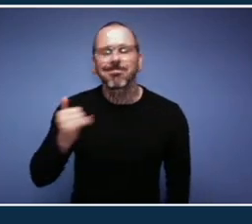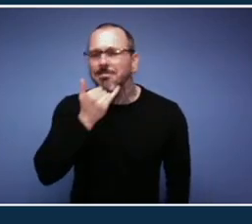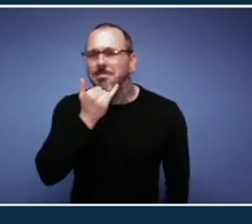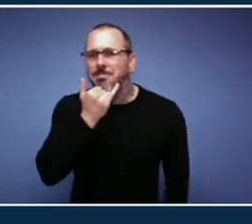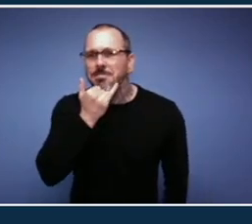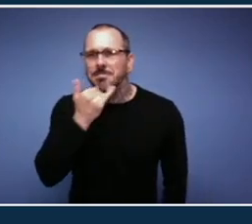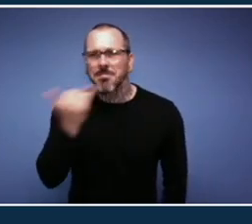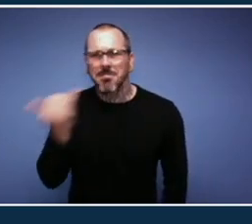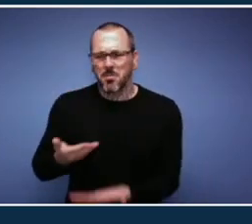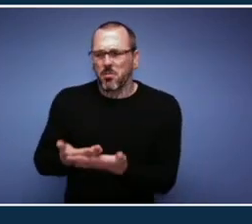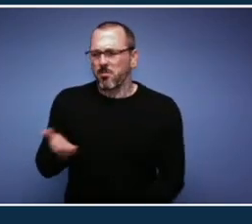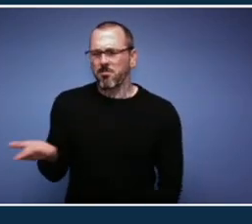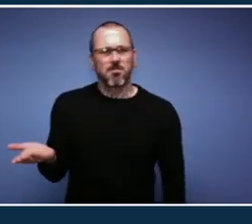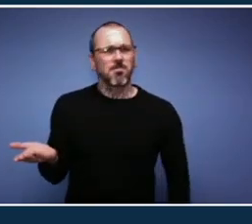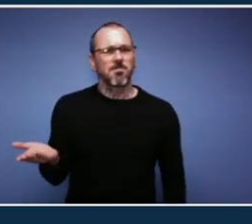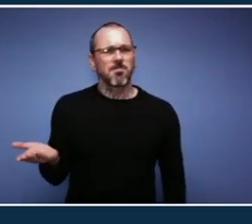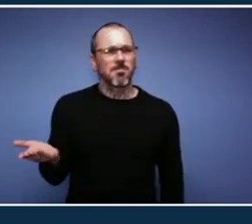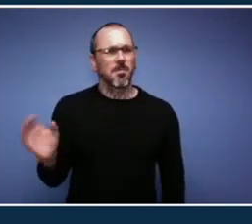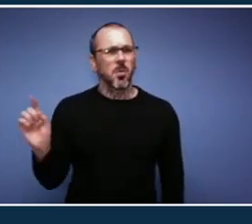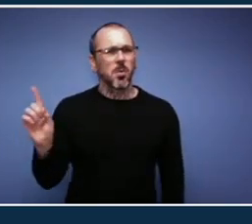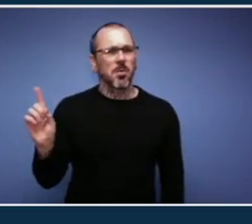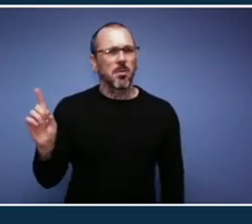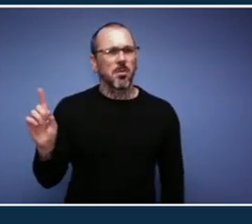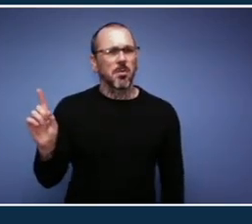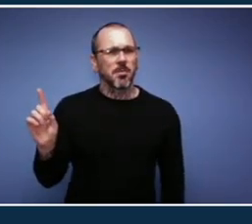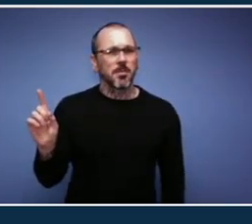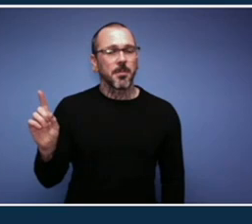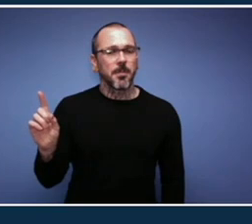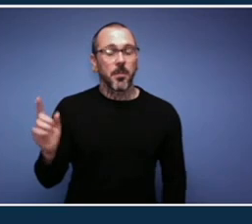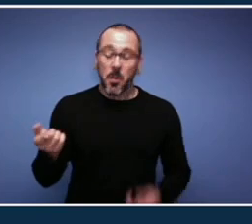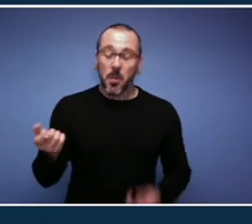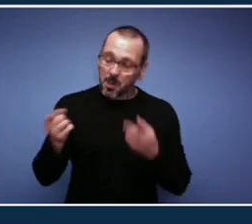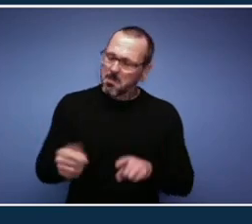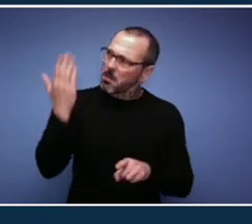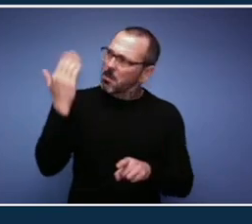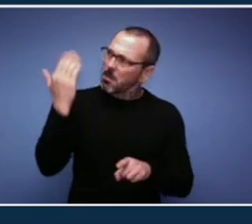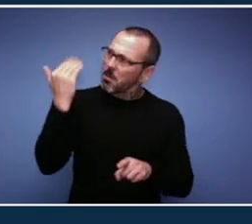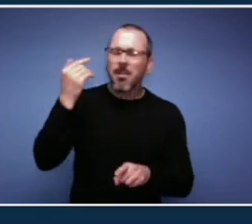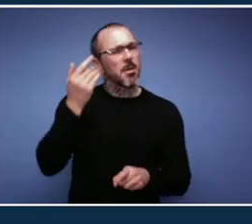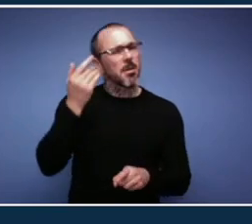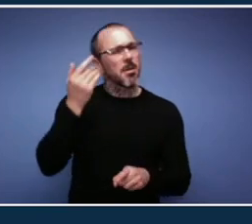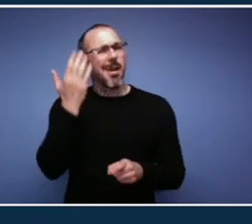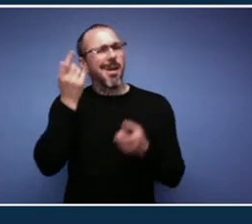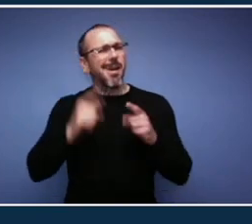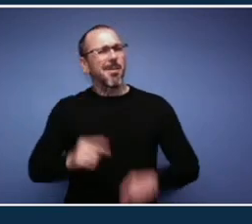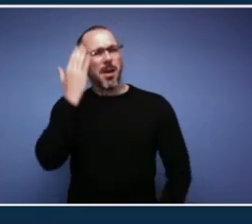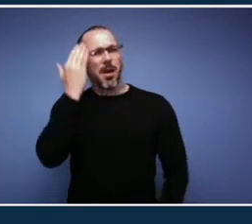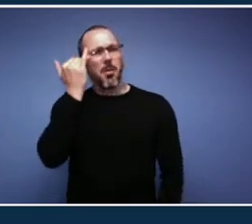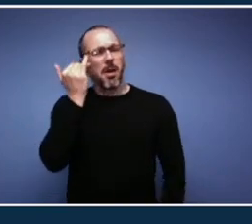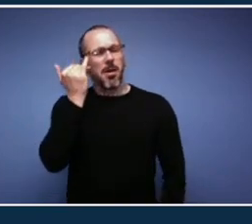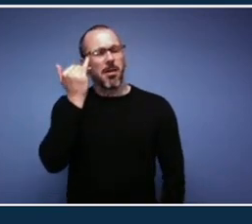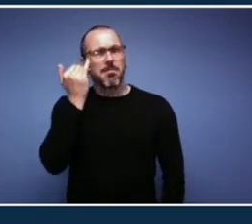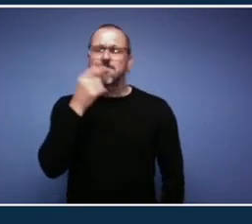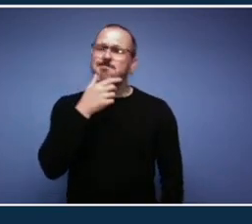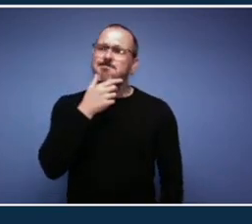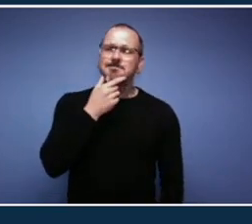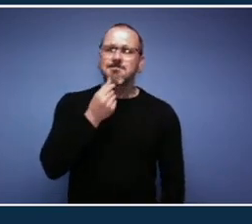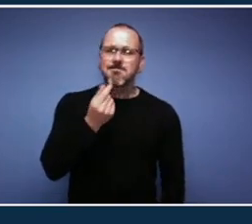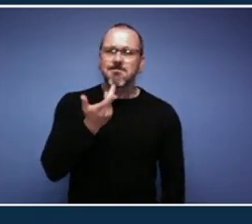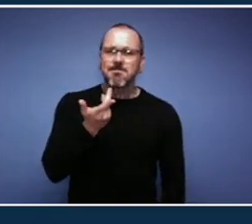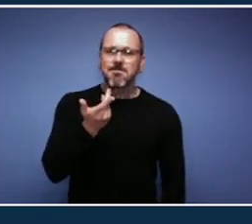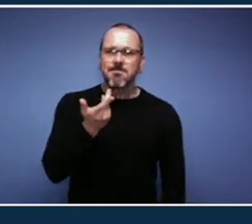ourselves why it happened, and it happened because our systems are designed around the needs